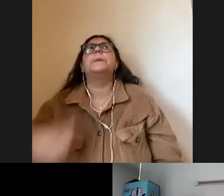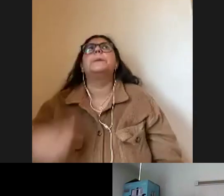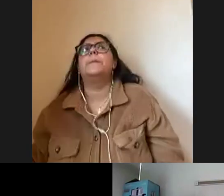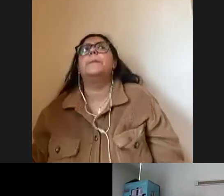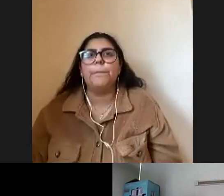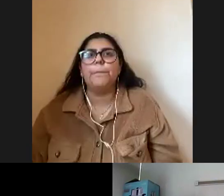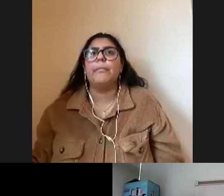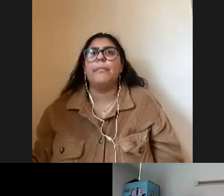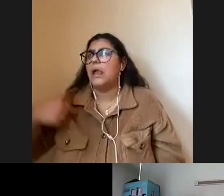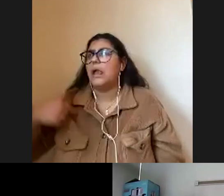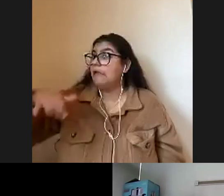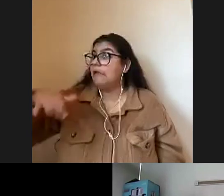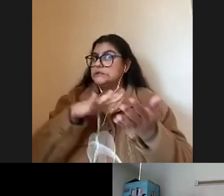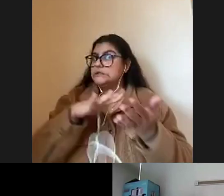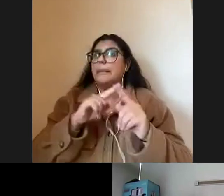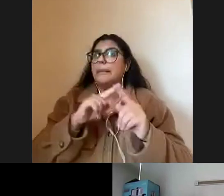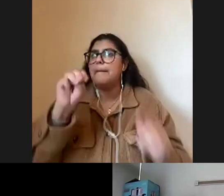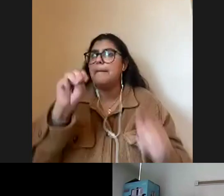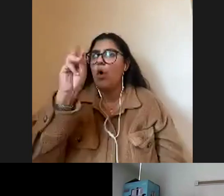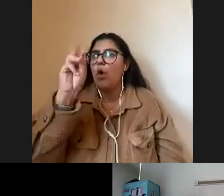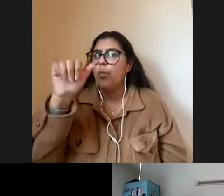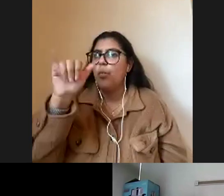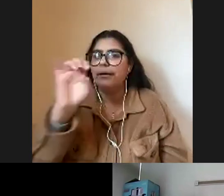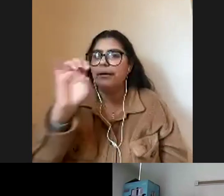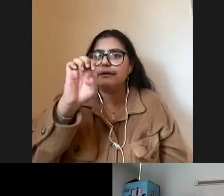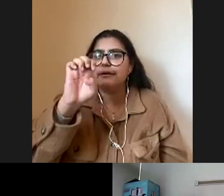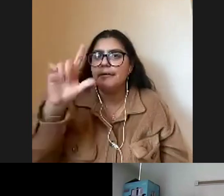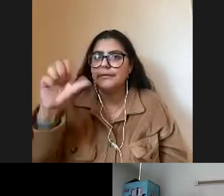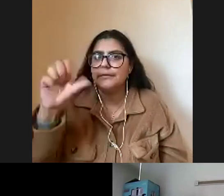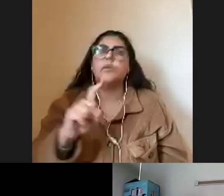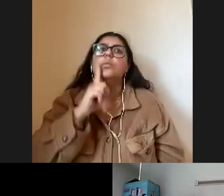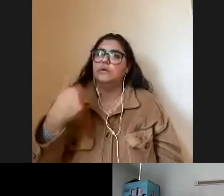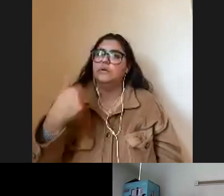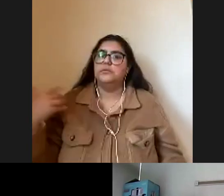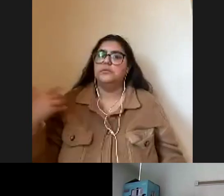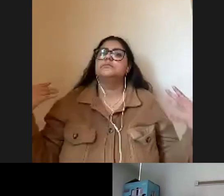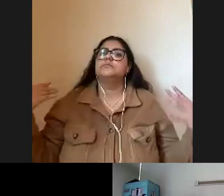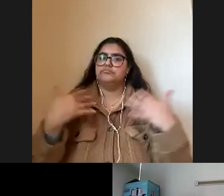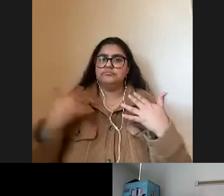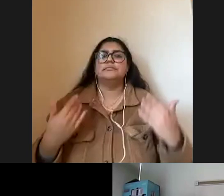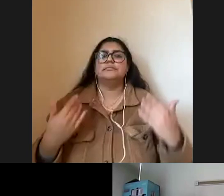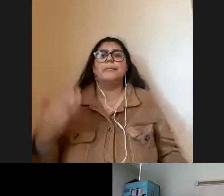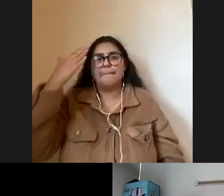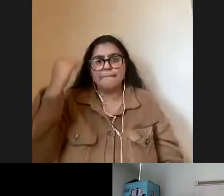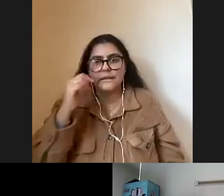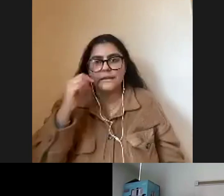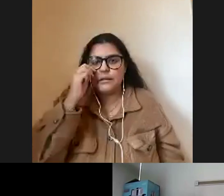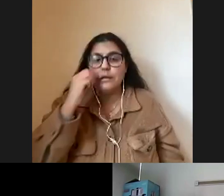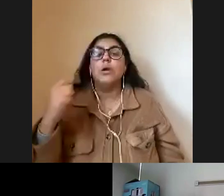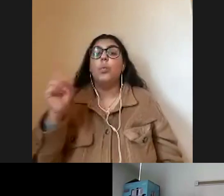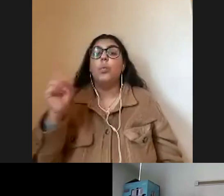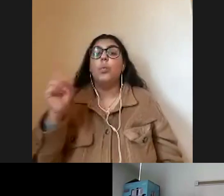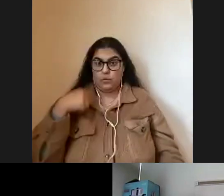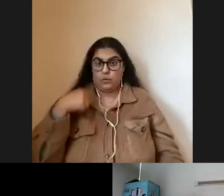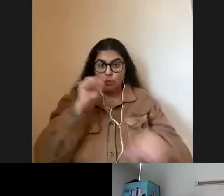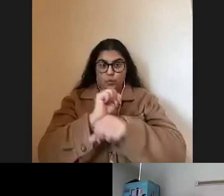I haven't studied these guys, but moray eels actually like really scare me only because where I do my work, they're a little